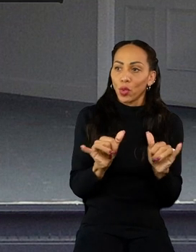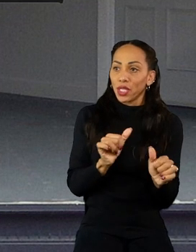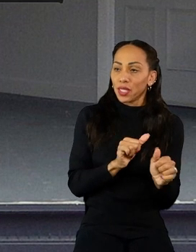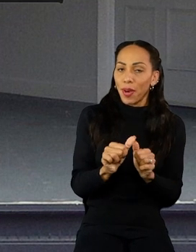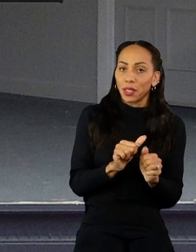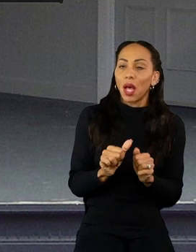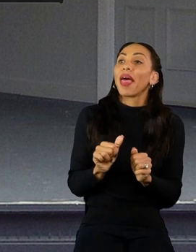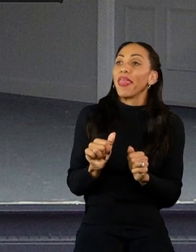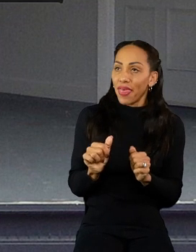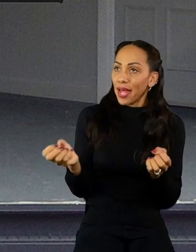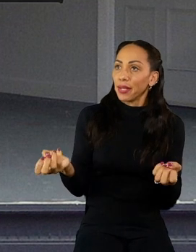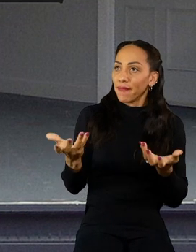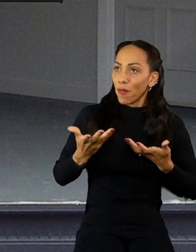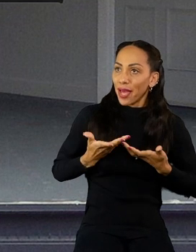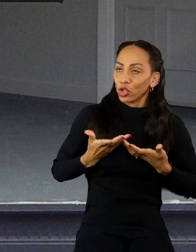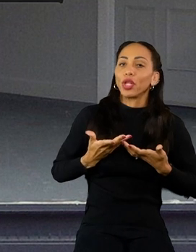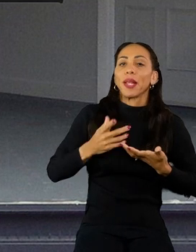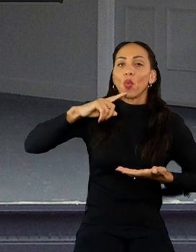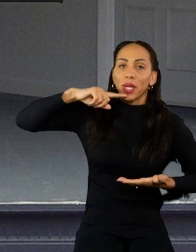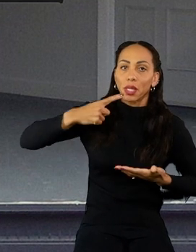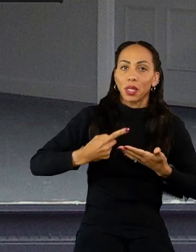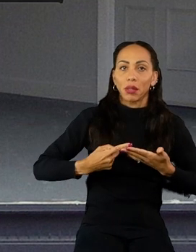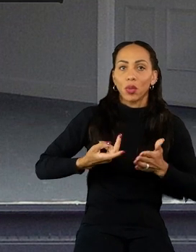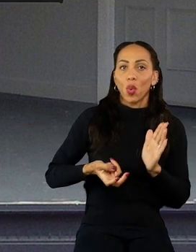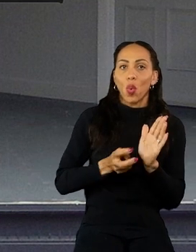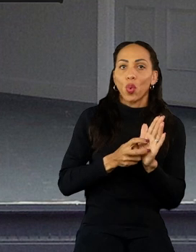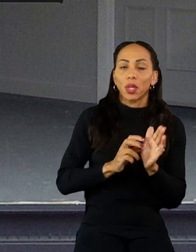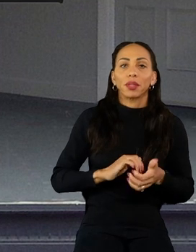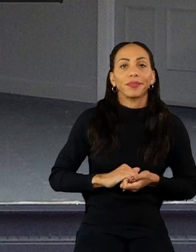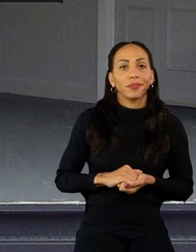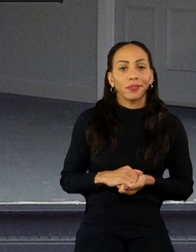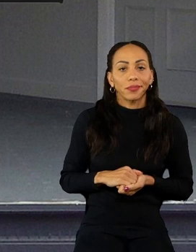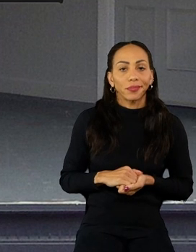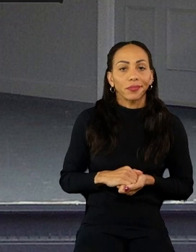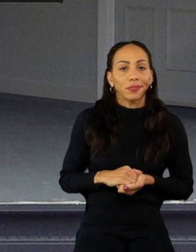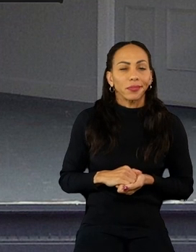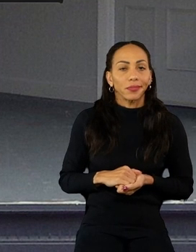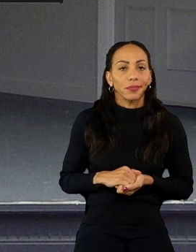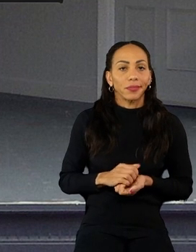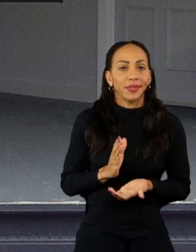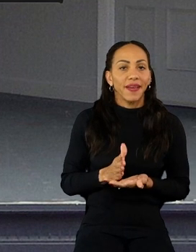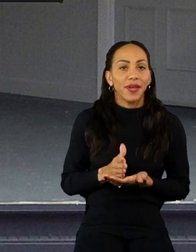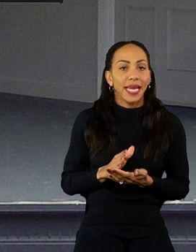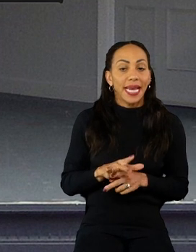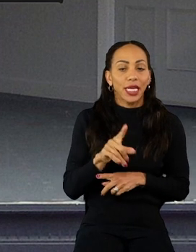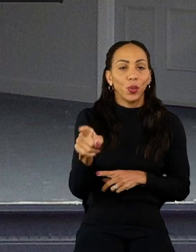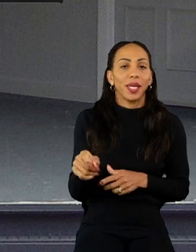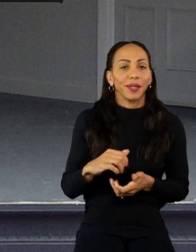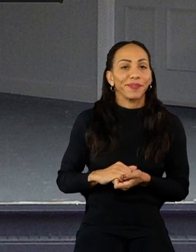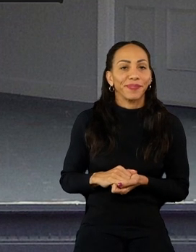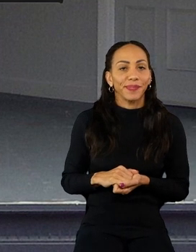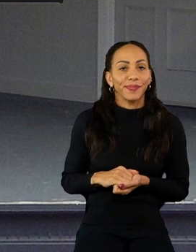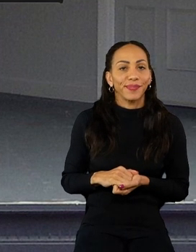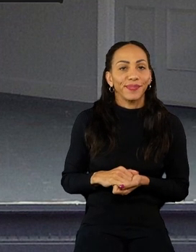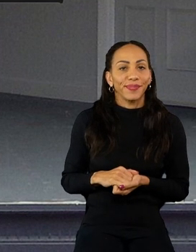desktop solution is going to be better for us, and then once we've got that info and we can make a decision, then we can just get it ordered. Okay,